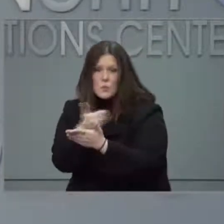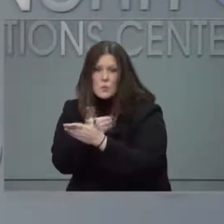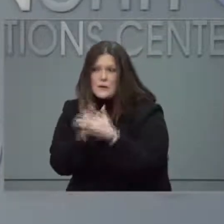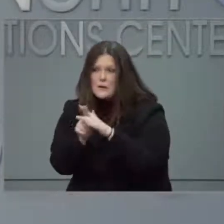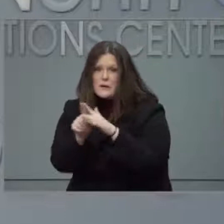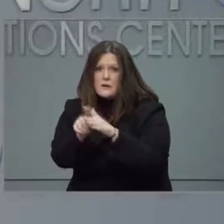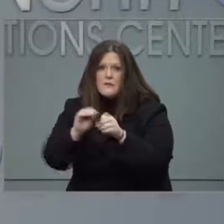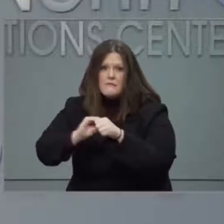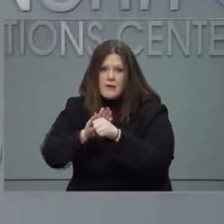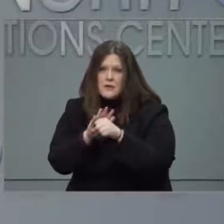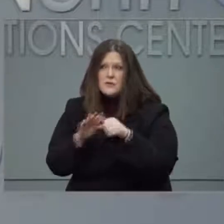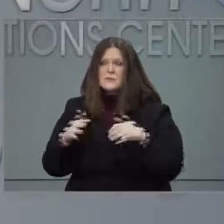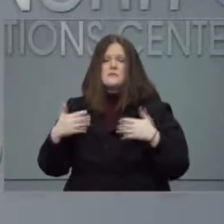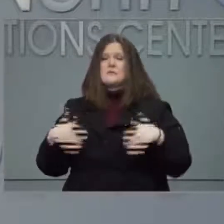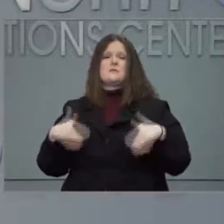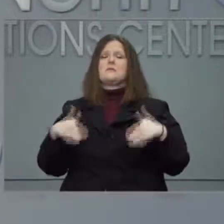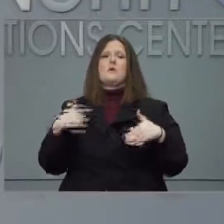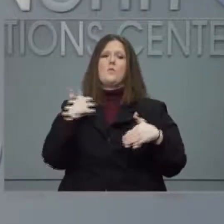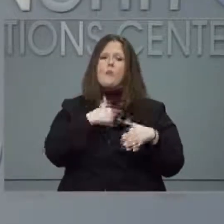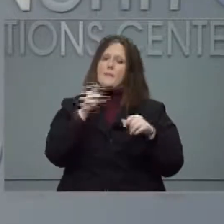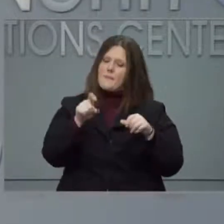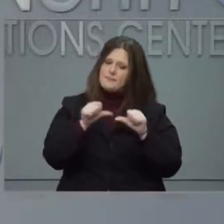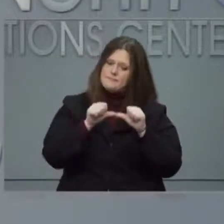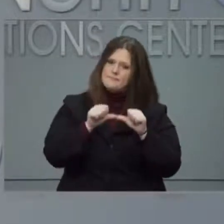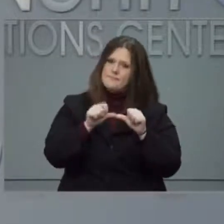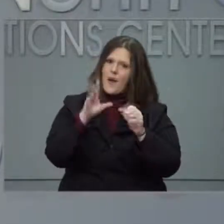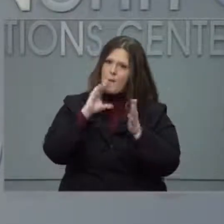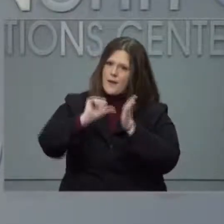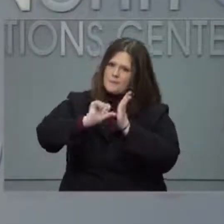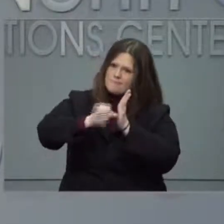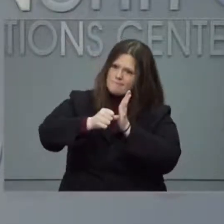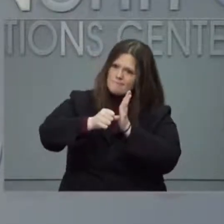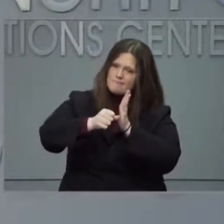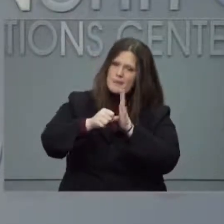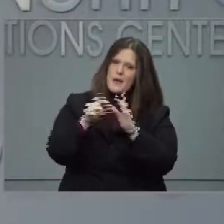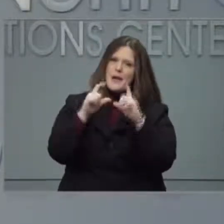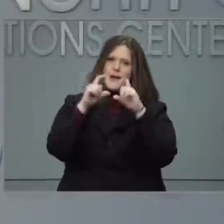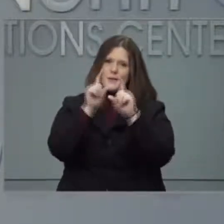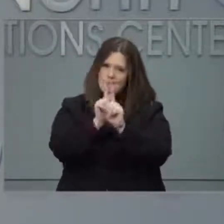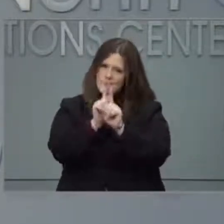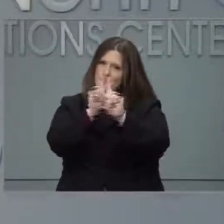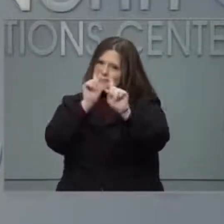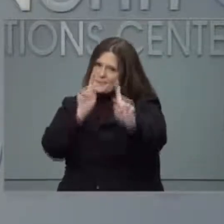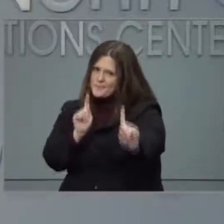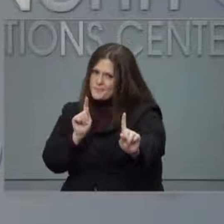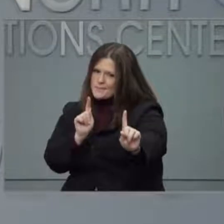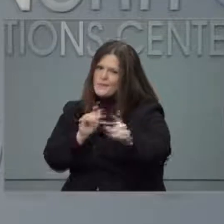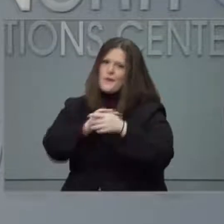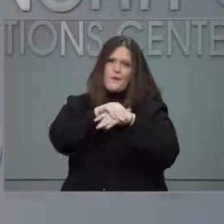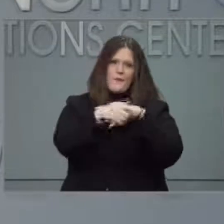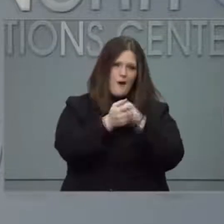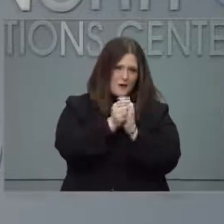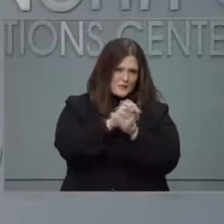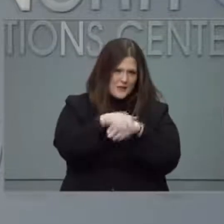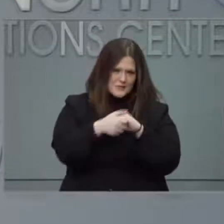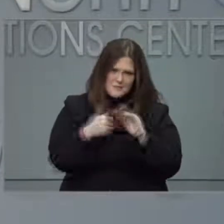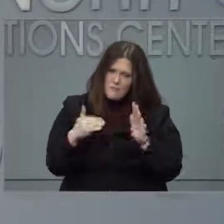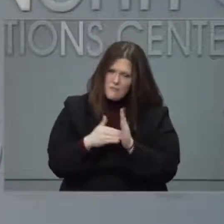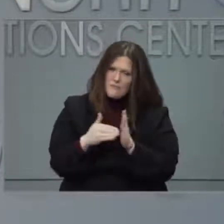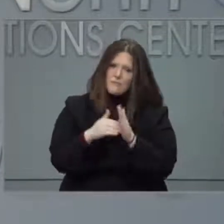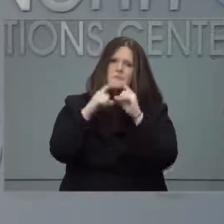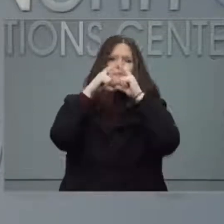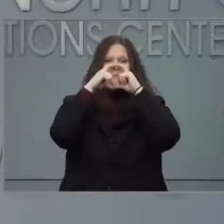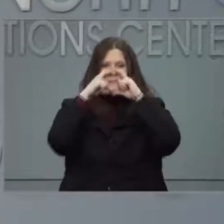doing the things we know work. I've said it, I'll say it again. Practicing social distancing, washing our hands, and wearing